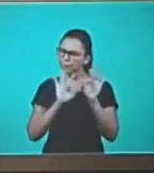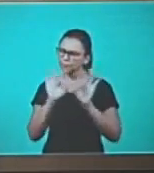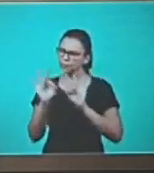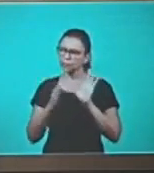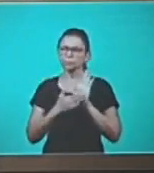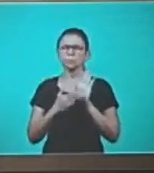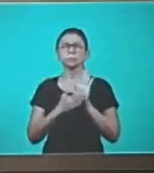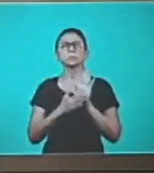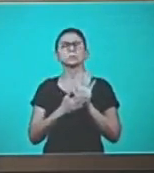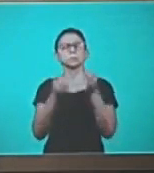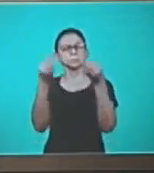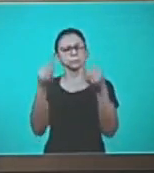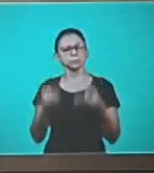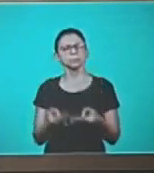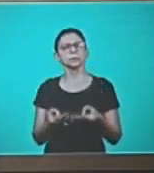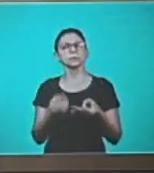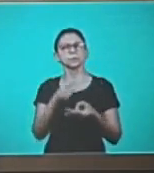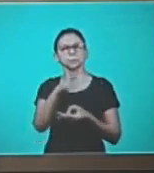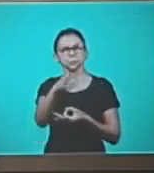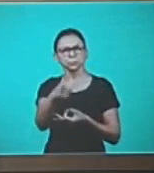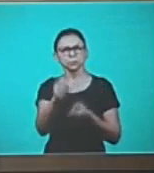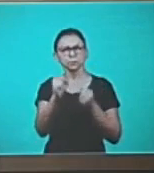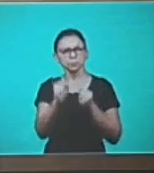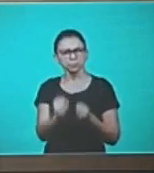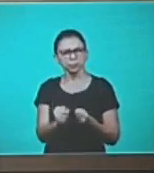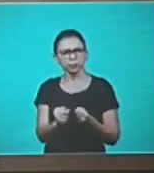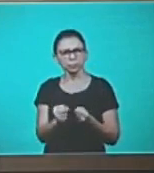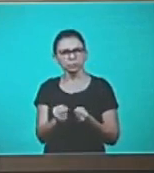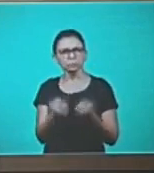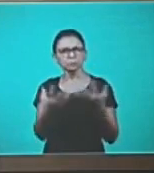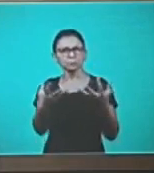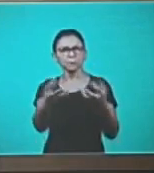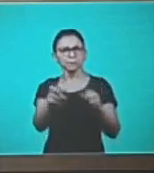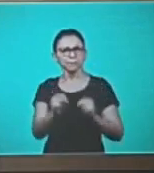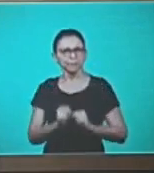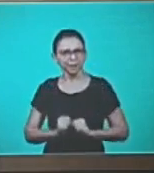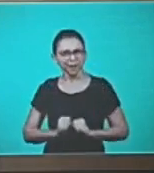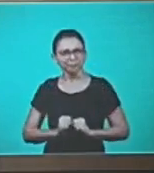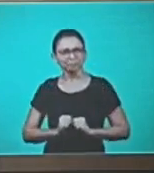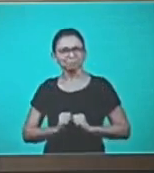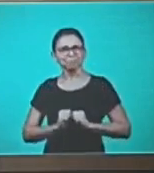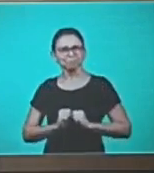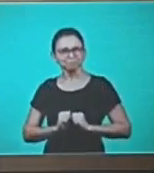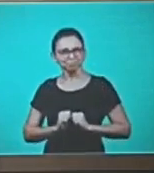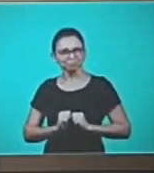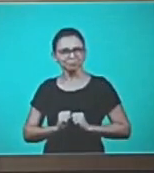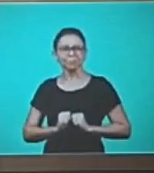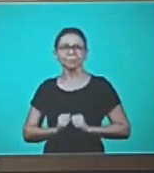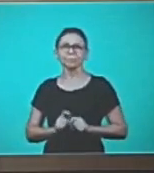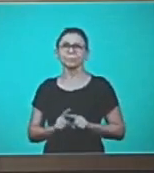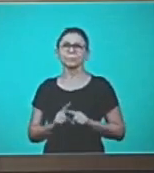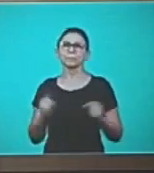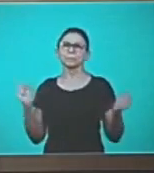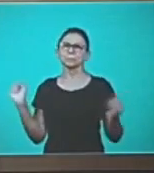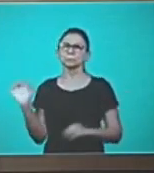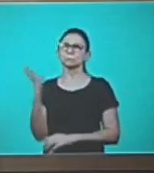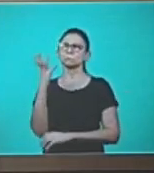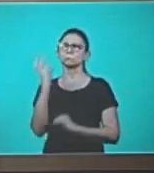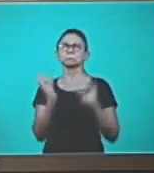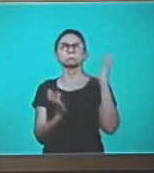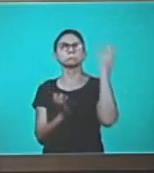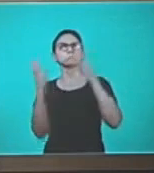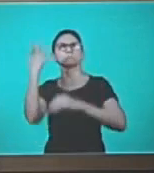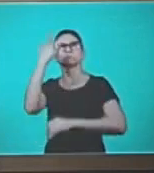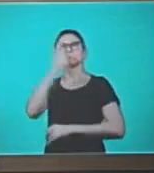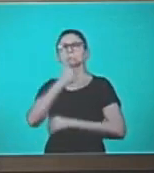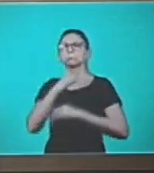created and it is available to us, all the beauties in the world, but at the same